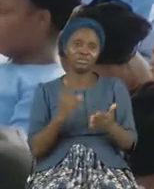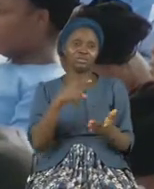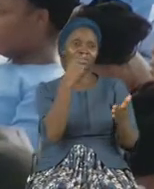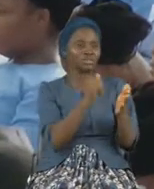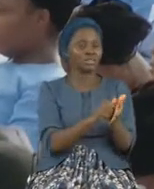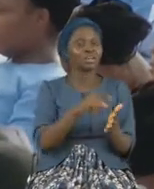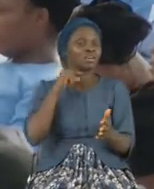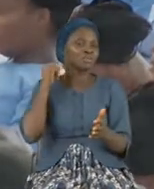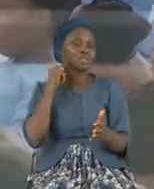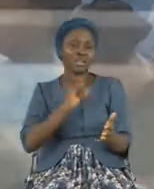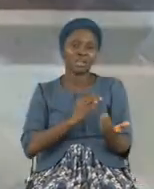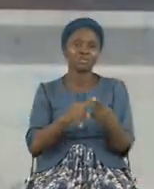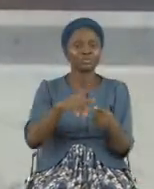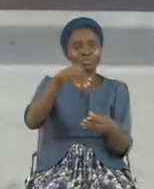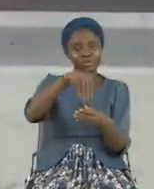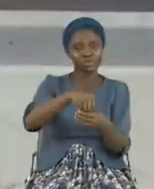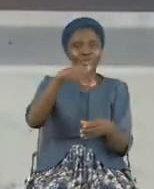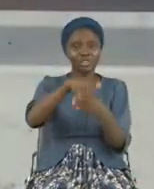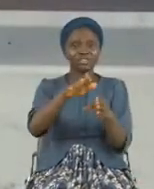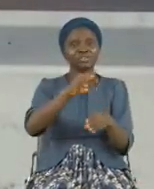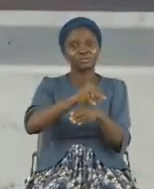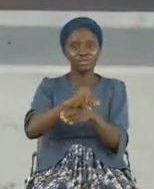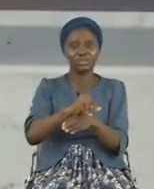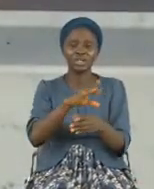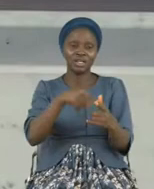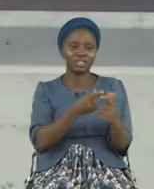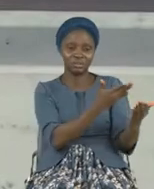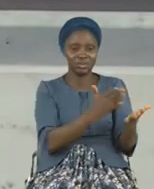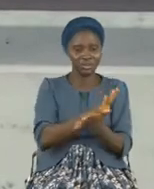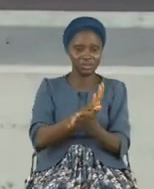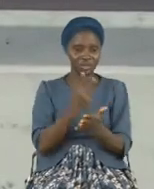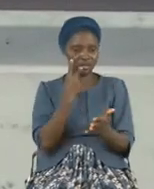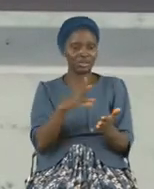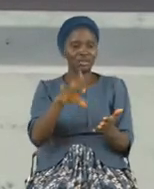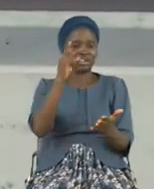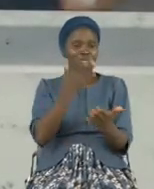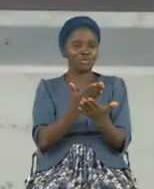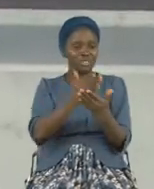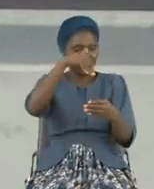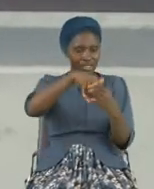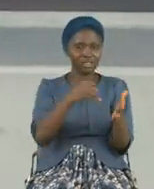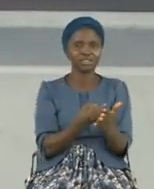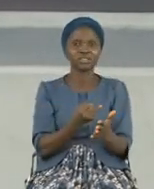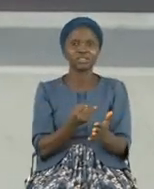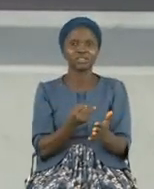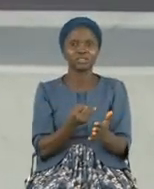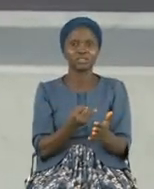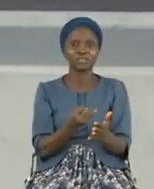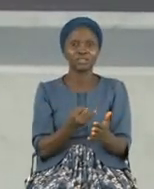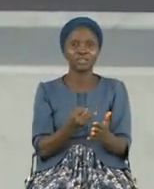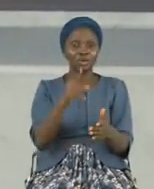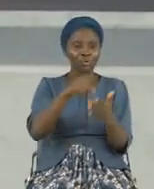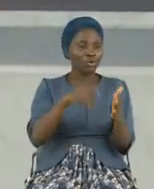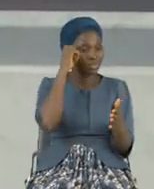there's money inside. I will say, God bless you. What they sow, money, that's what they will reap. But